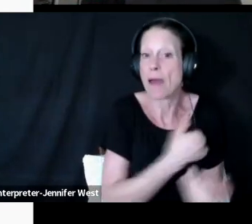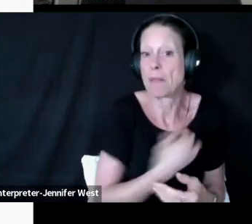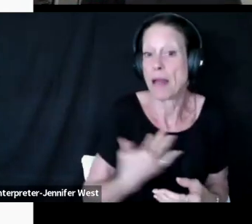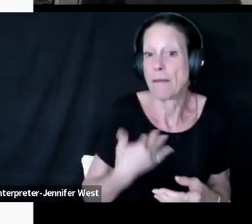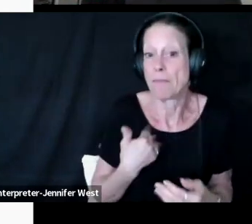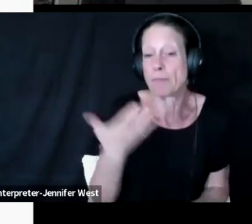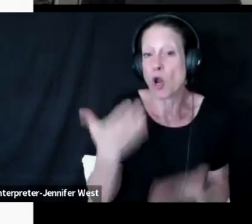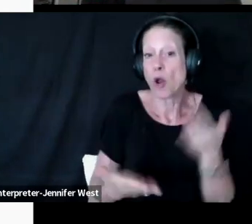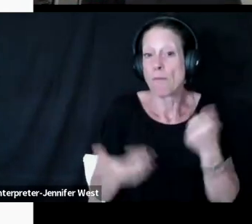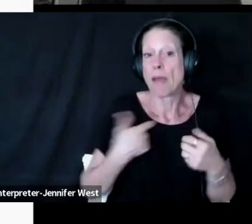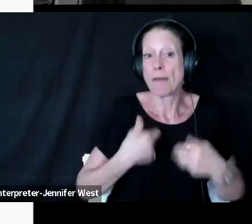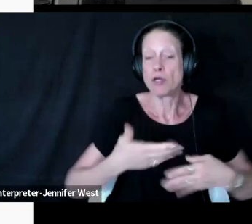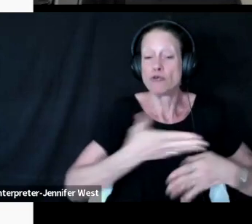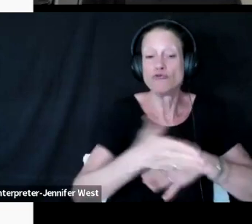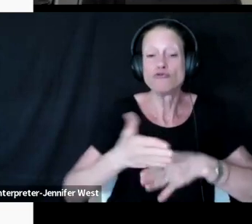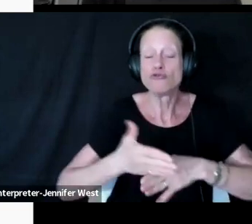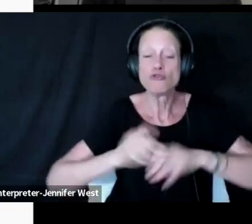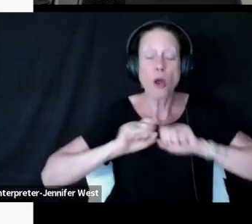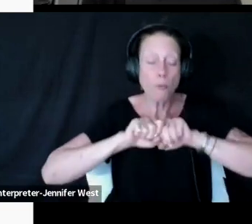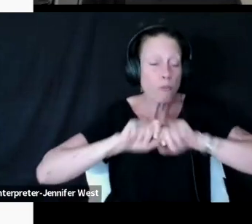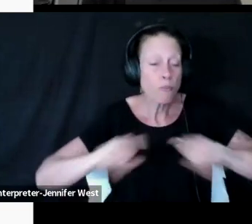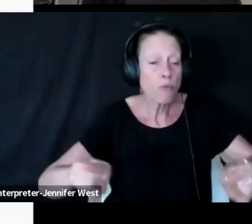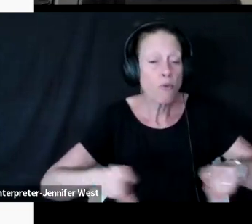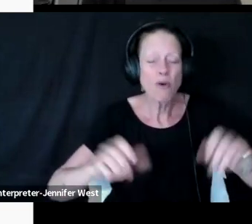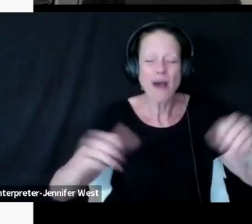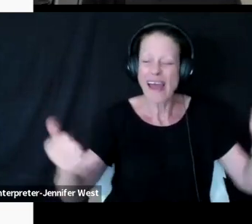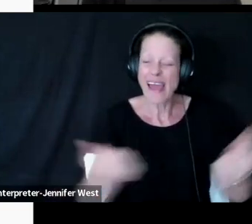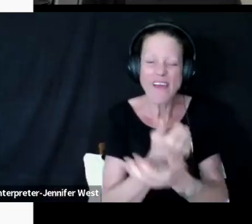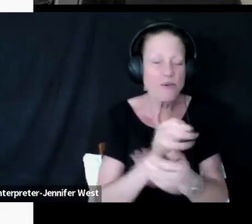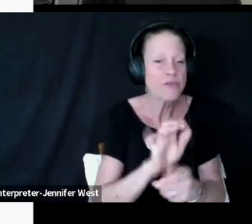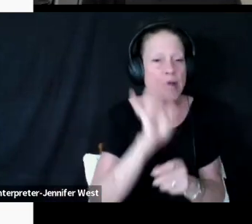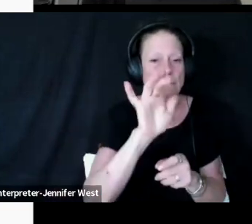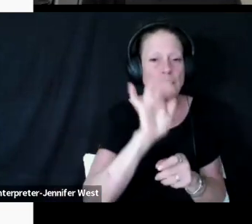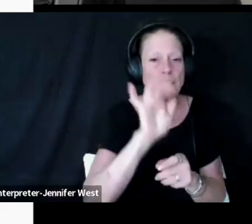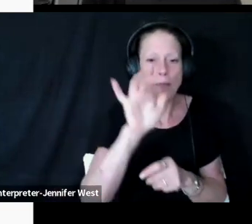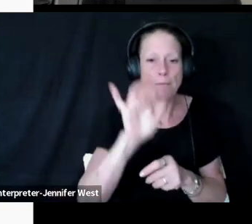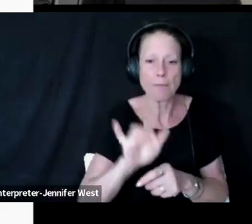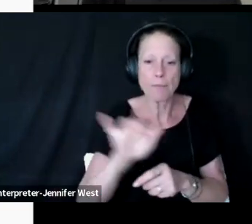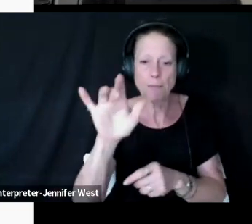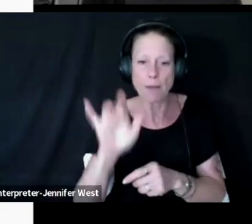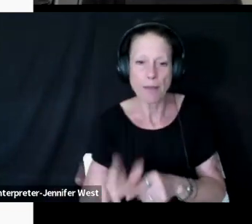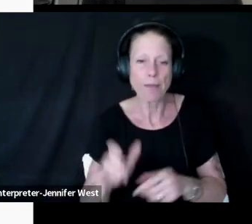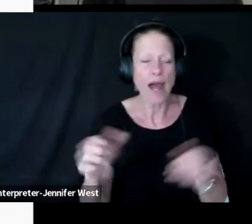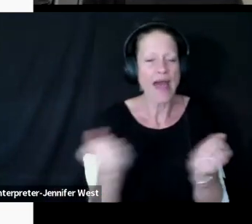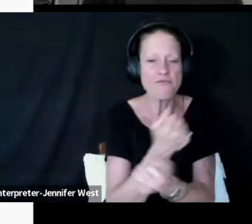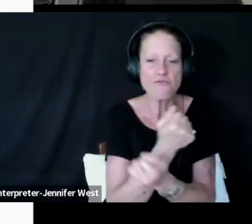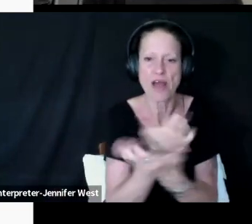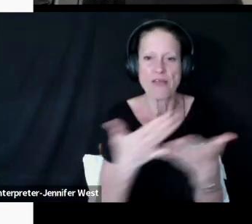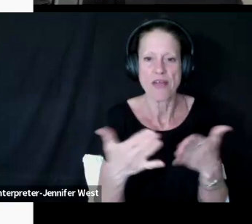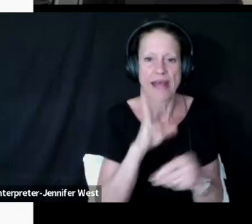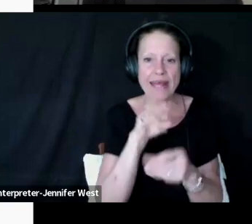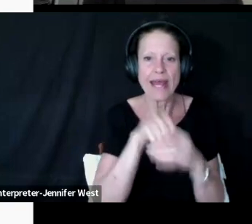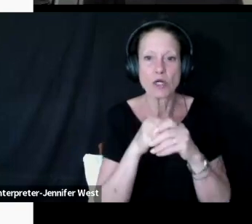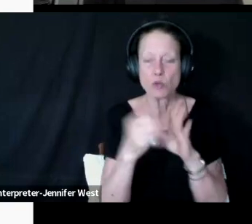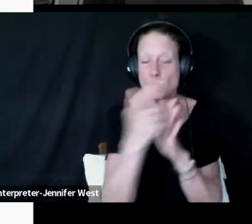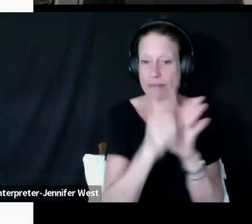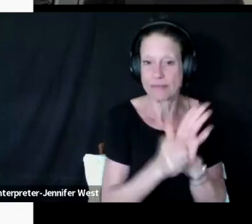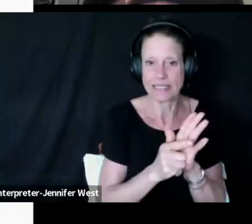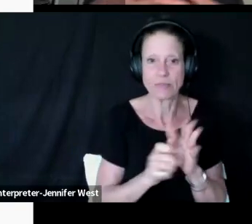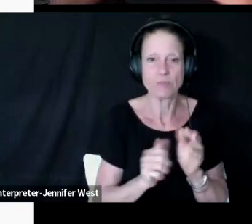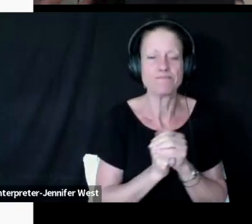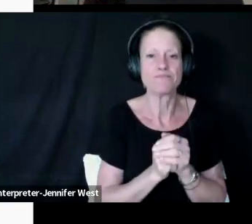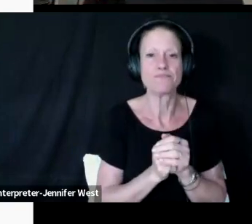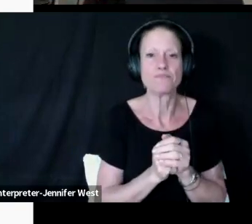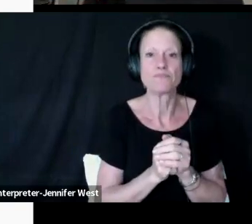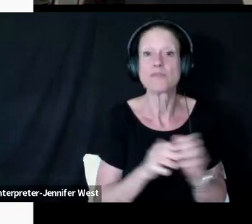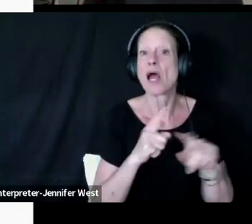to share everything with them. So I'll check it all, including maybe finances and legal. For a caregiver, and let's